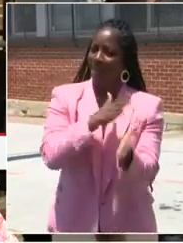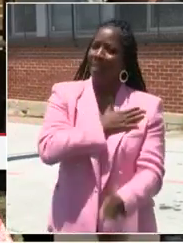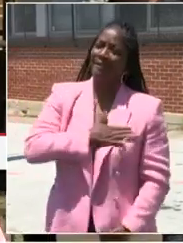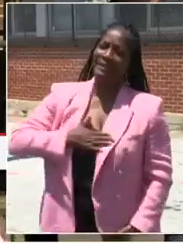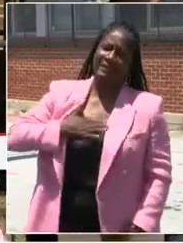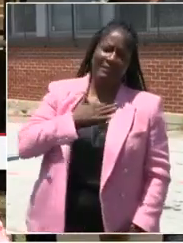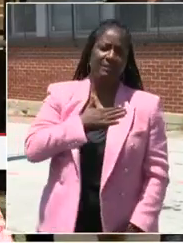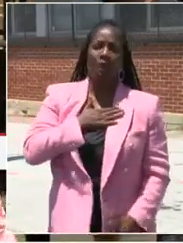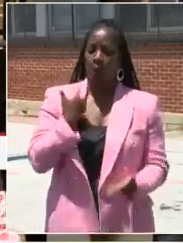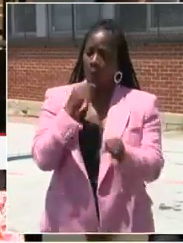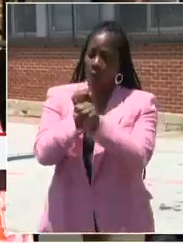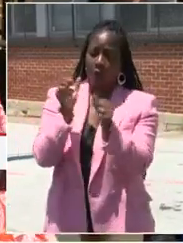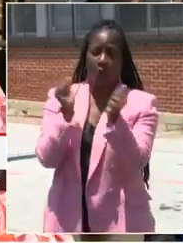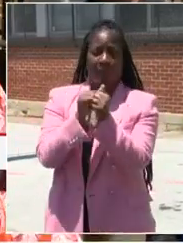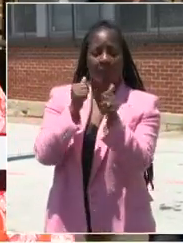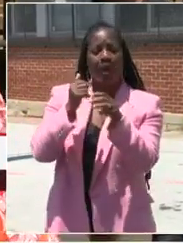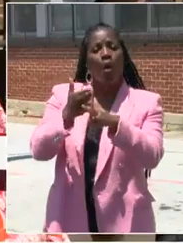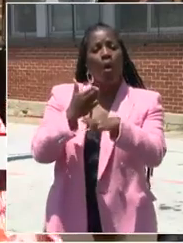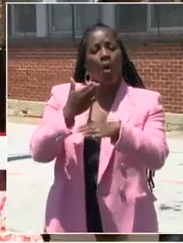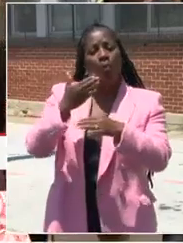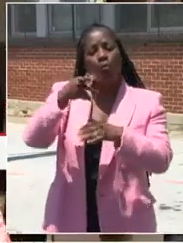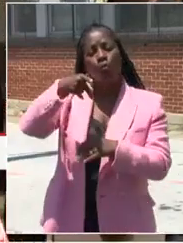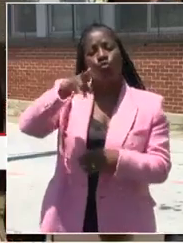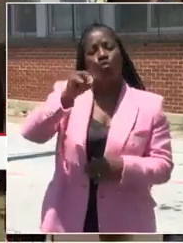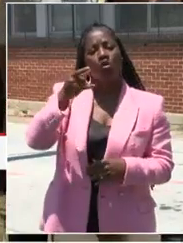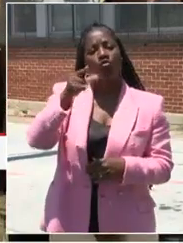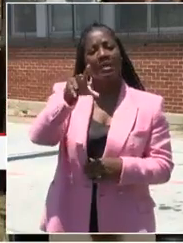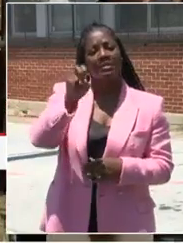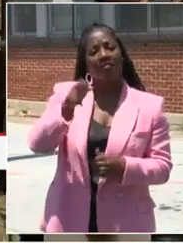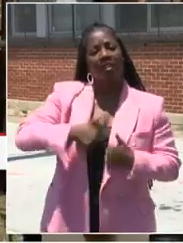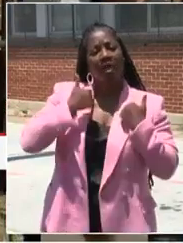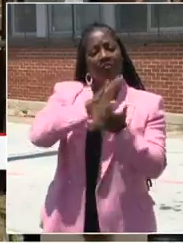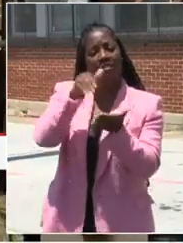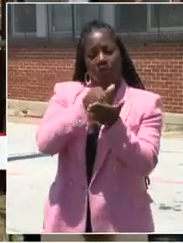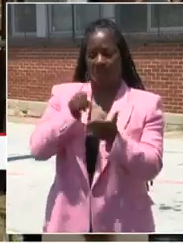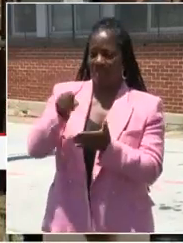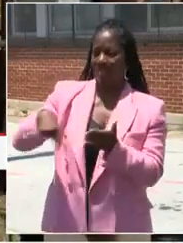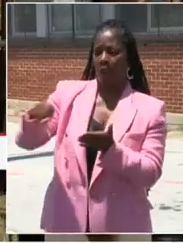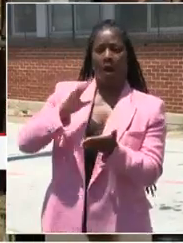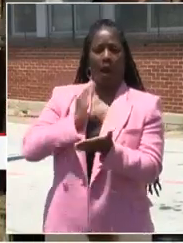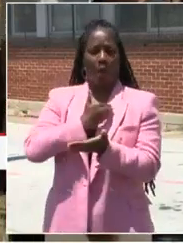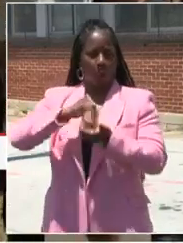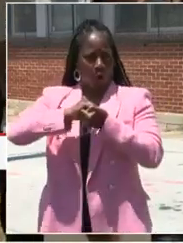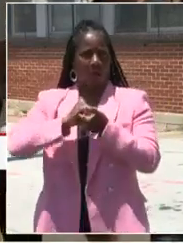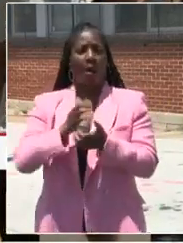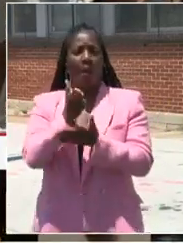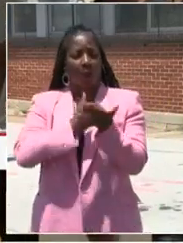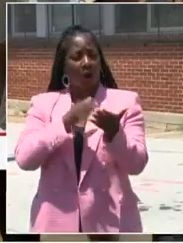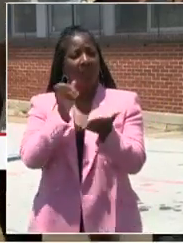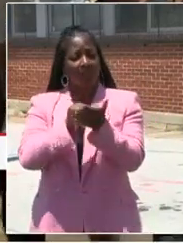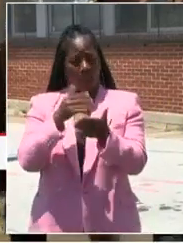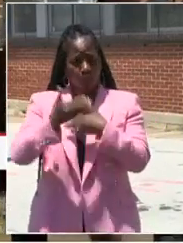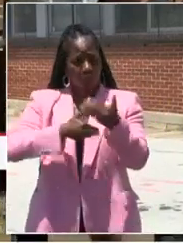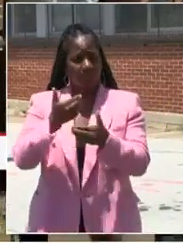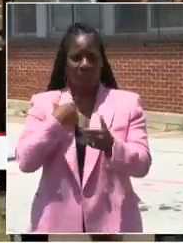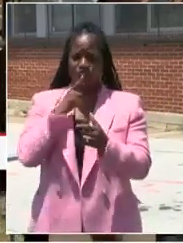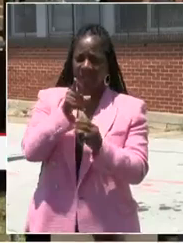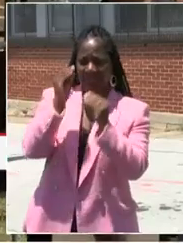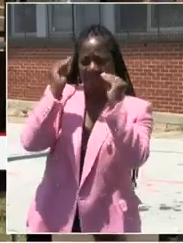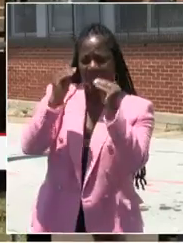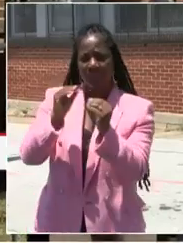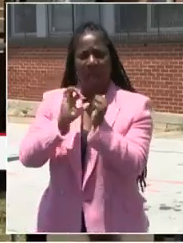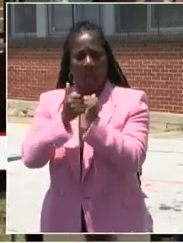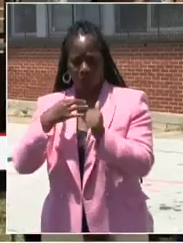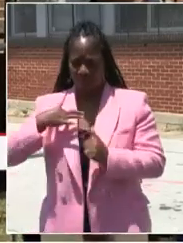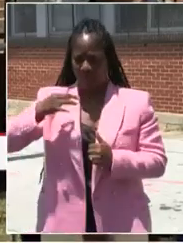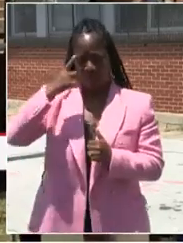work with Progressive Life Center. They are our partner. And part of the process of the grants is teaching residents how to